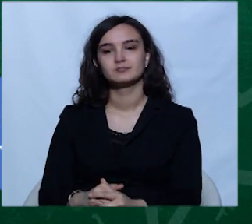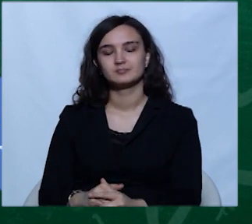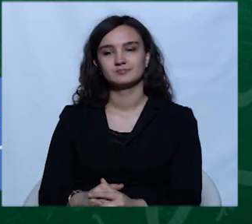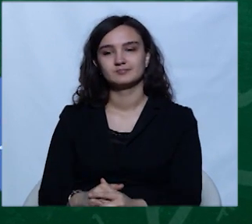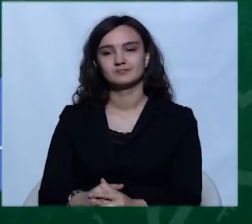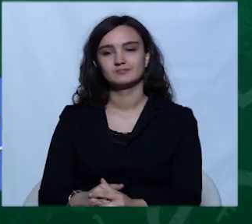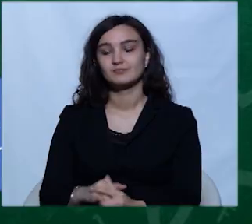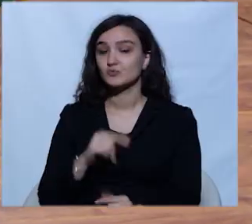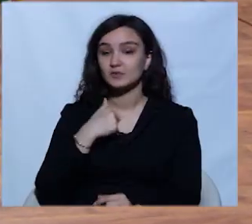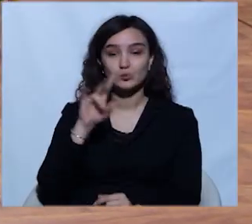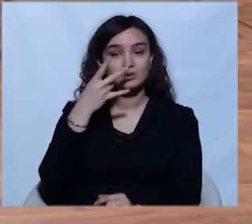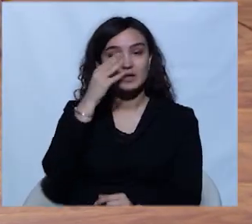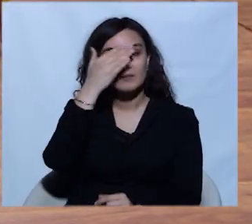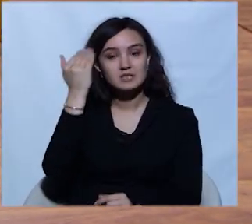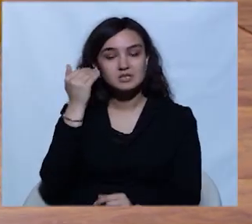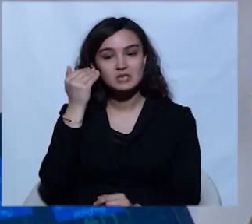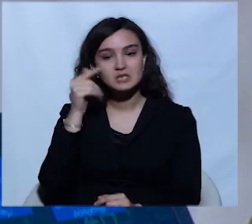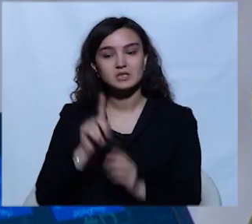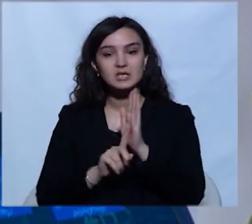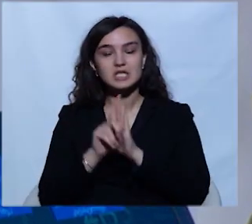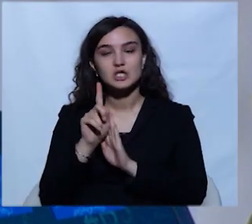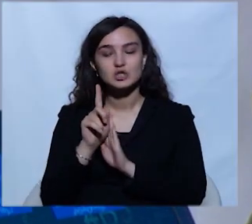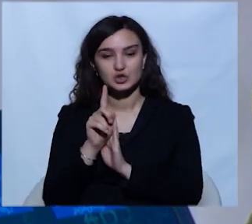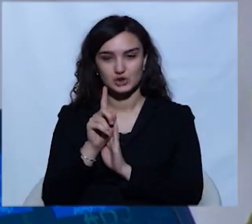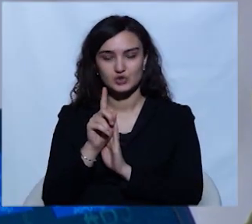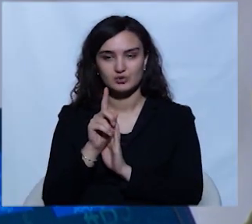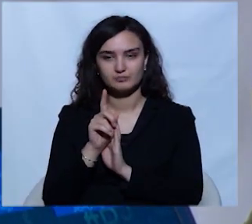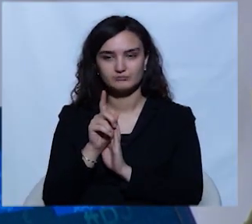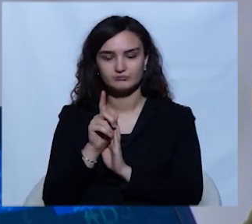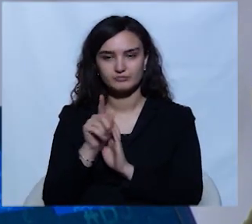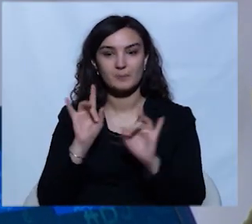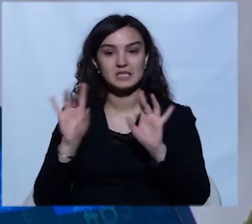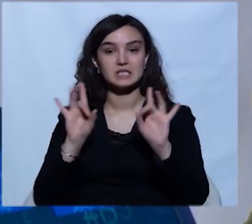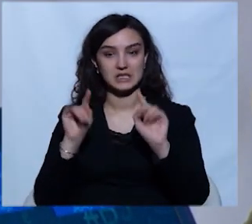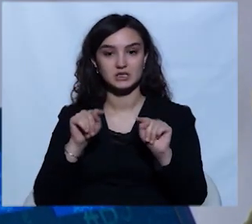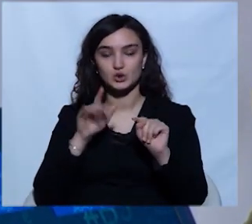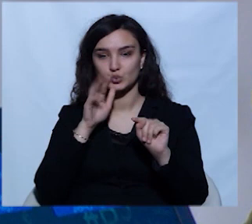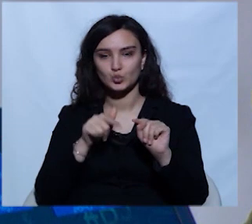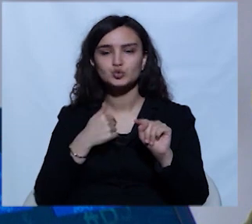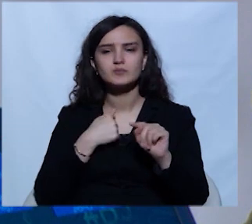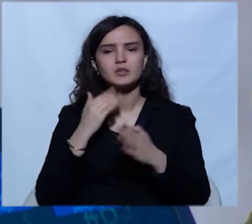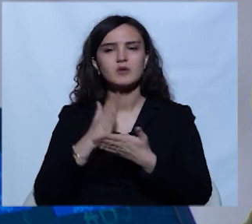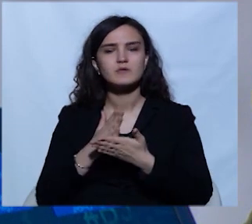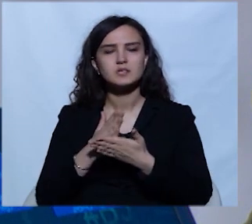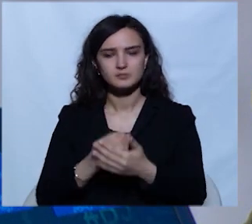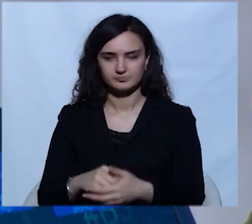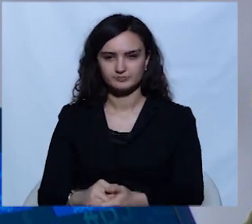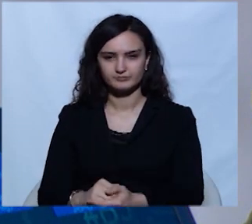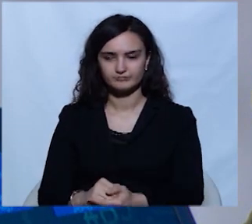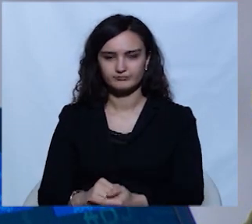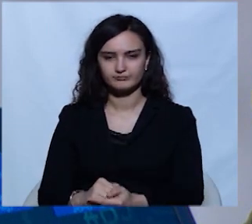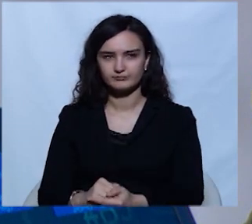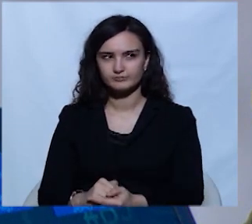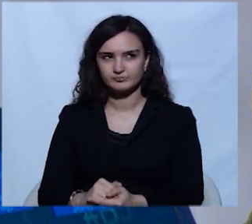We shouldn't forget our word list at the beginning of the presentation. We have to